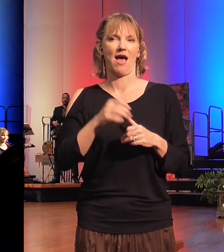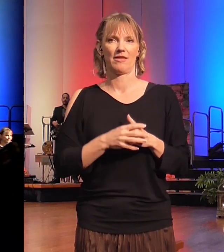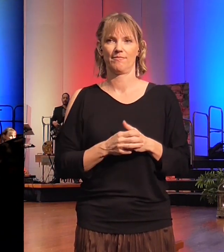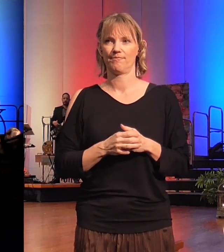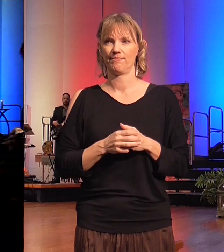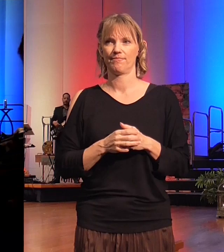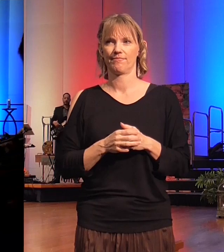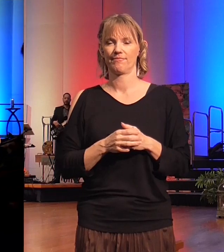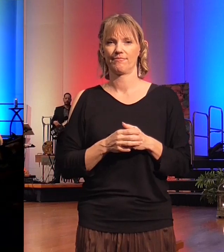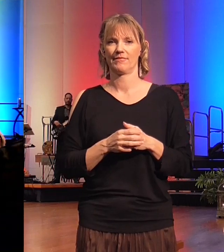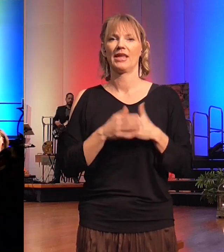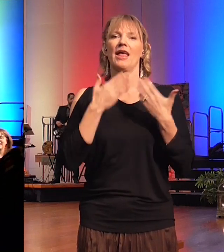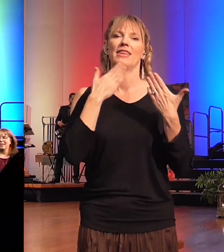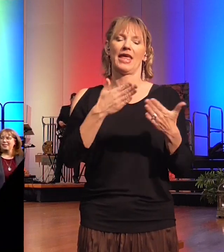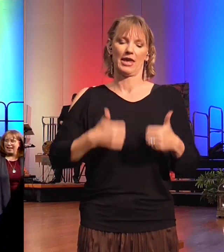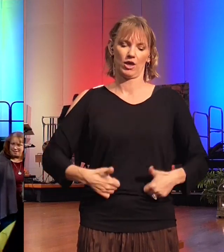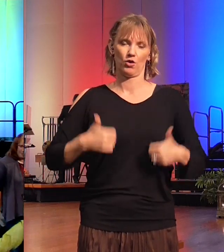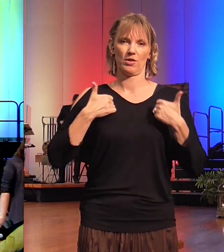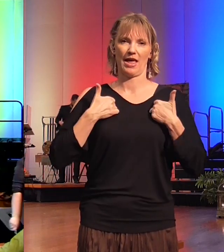Thank you, life.